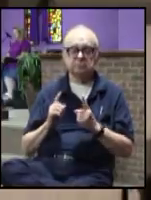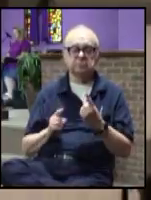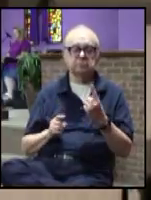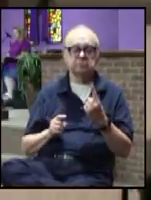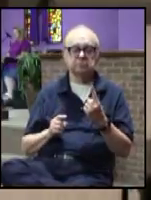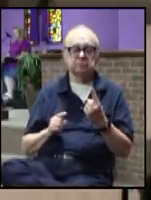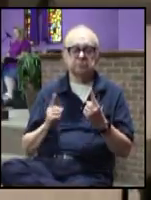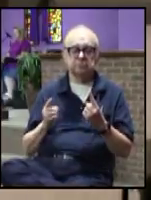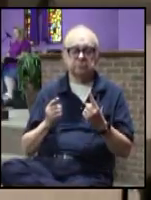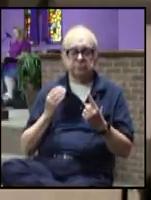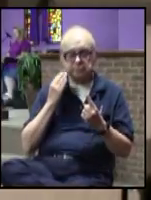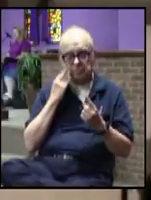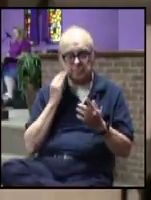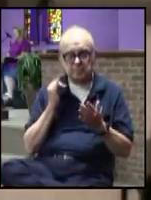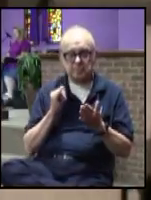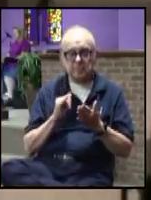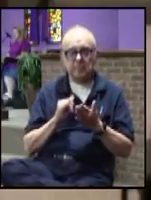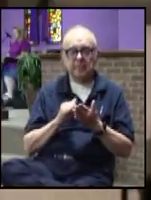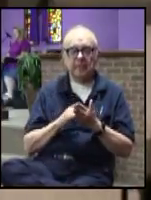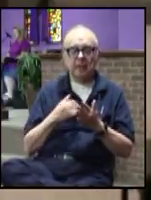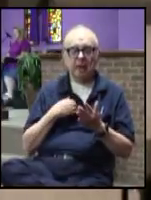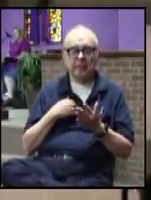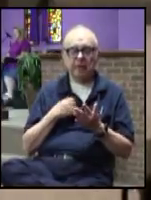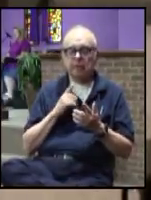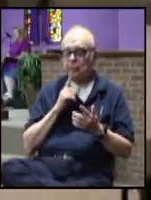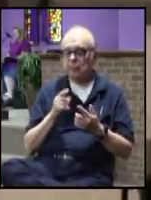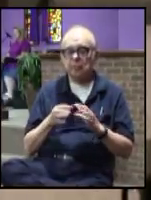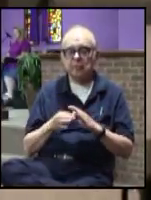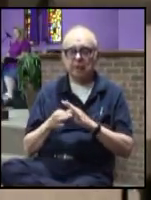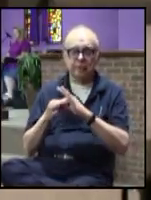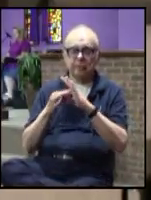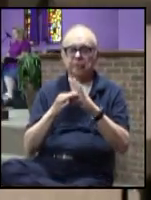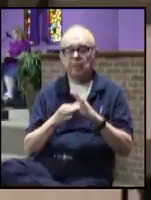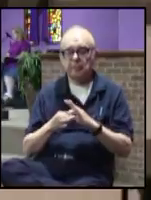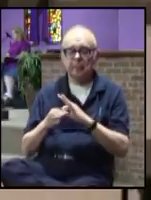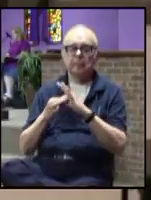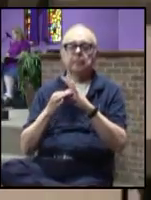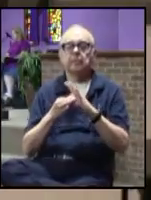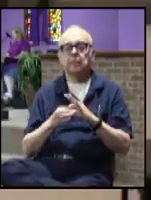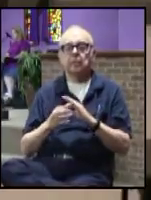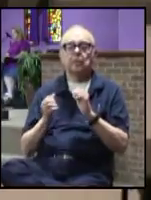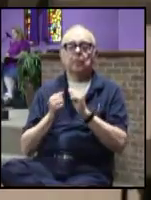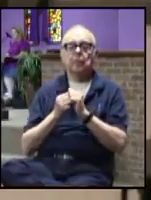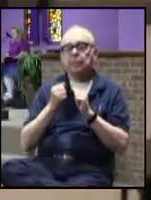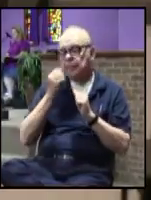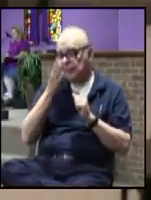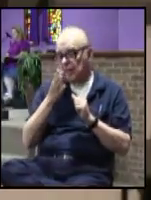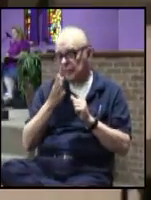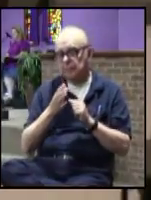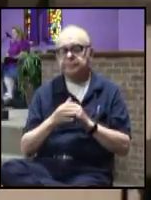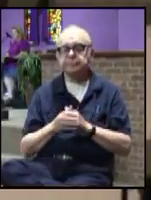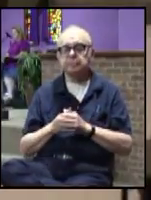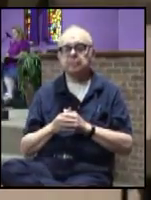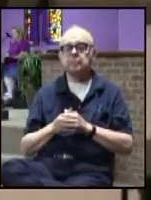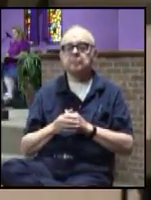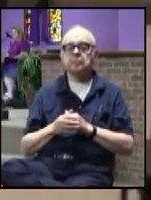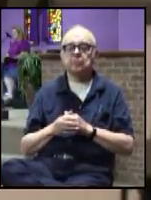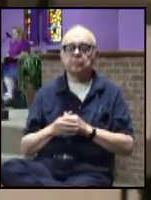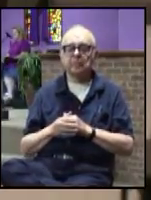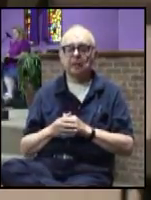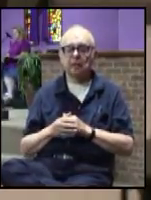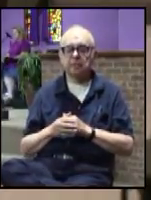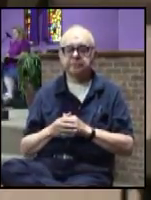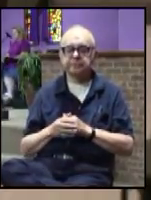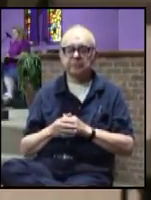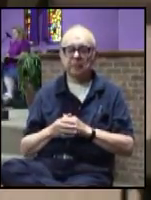Number one, you are the only one that knows if you've got a true relationship with the Father through the Son.